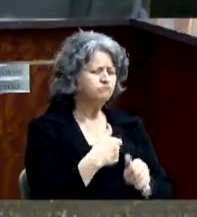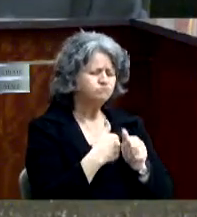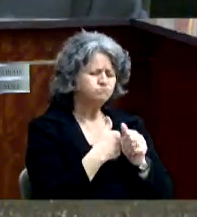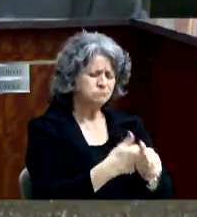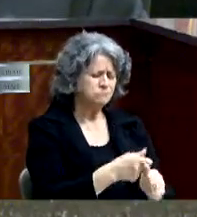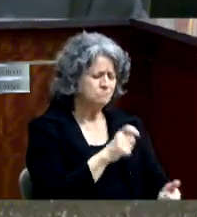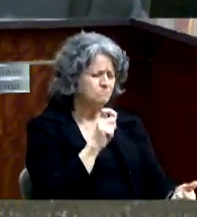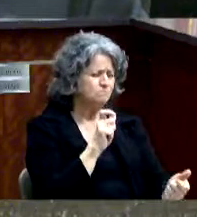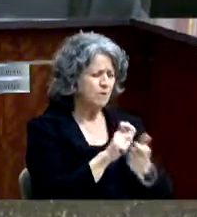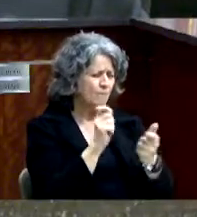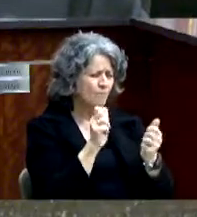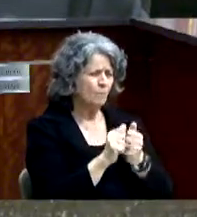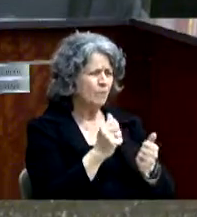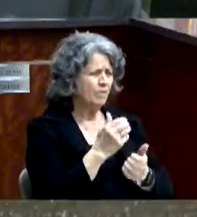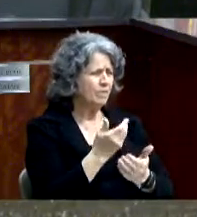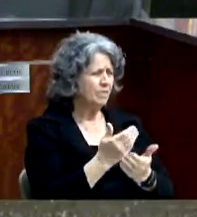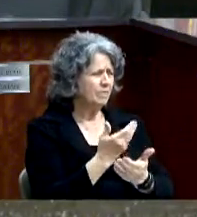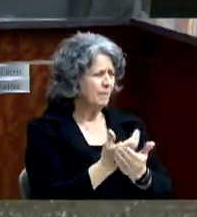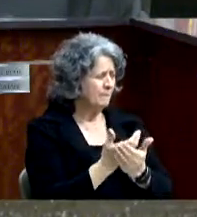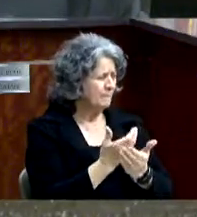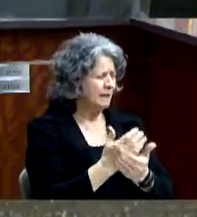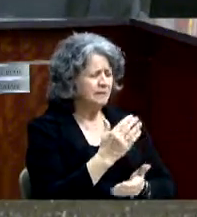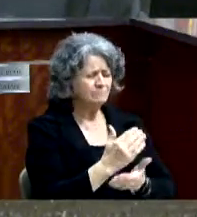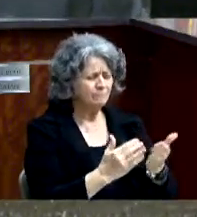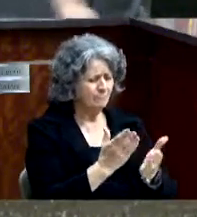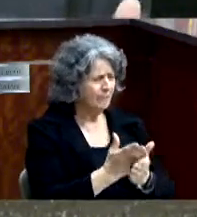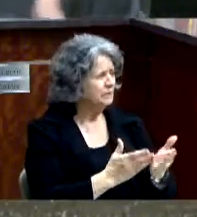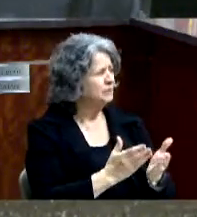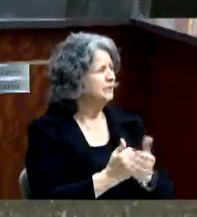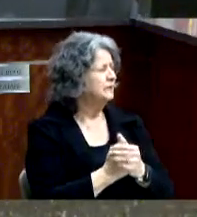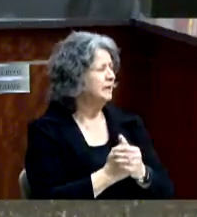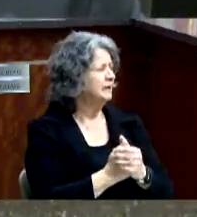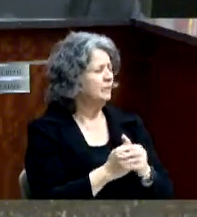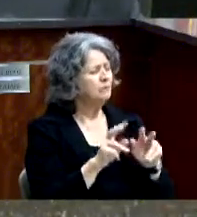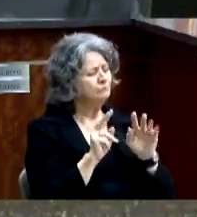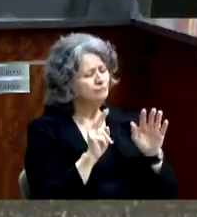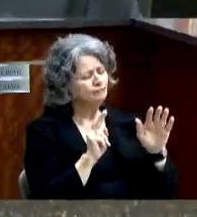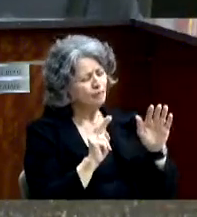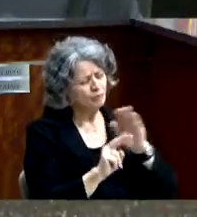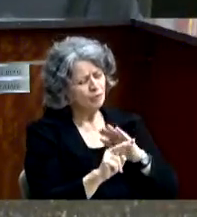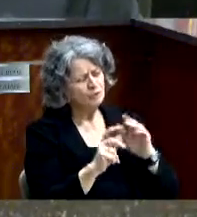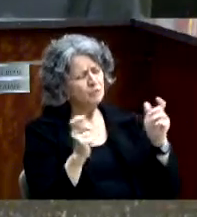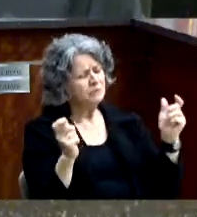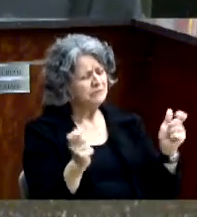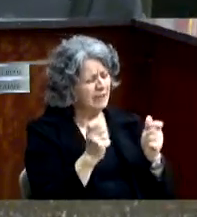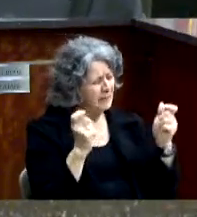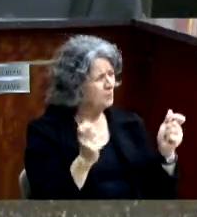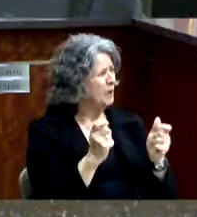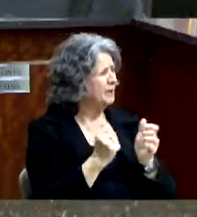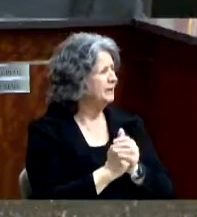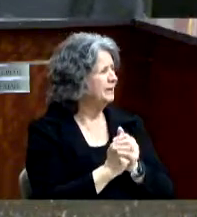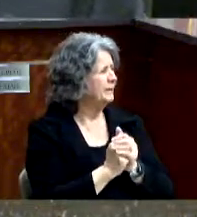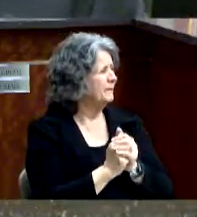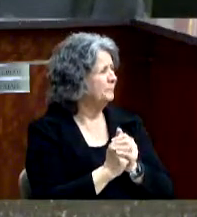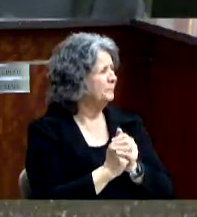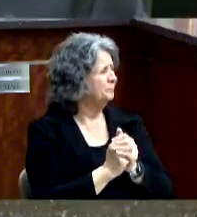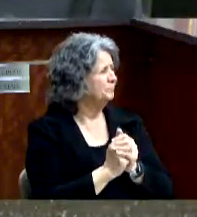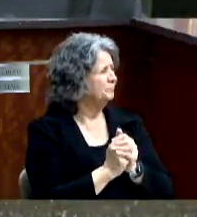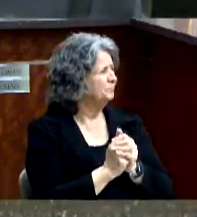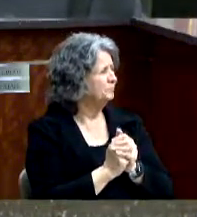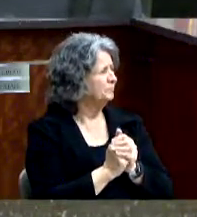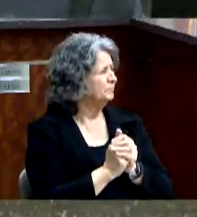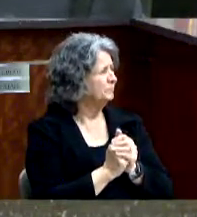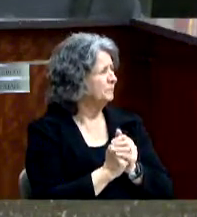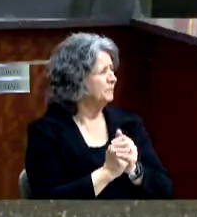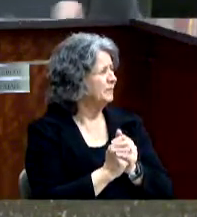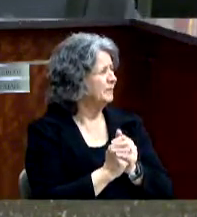do that. So Mike, you will be missed, and we look forward to celebrating the next couple of days before the 1st of